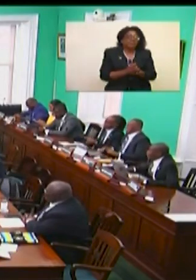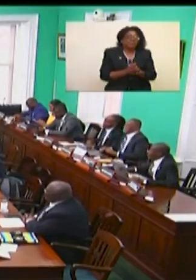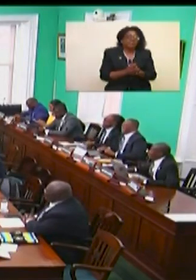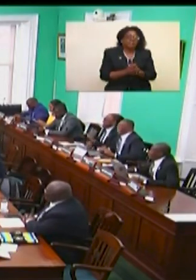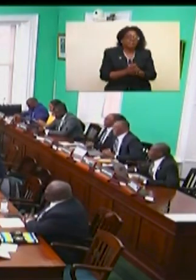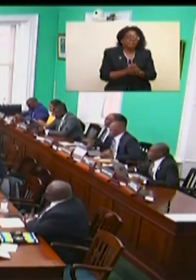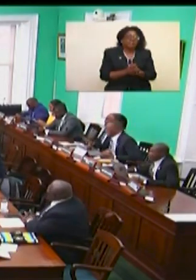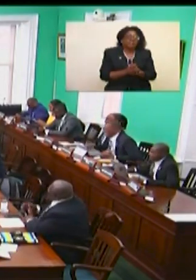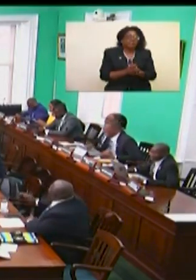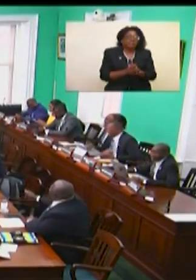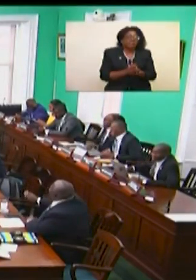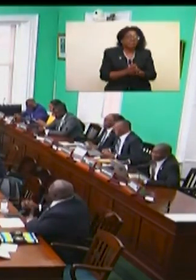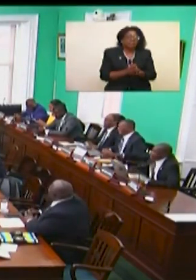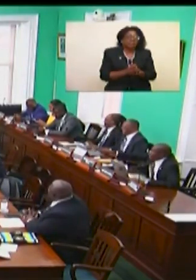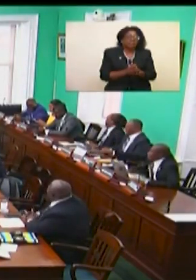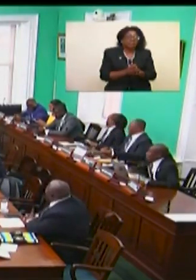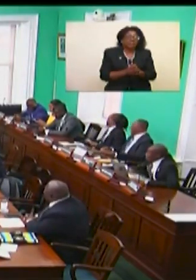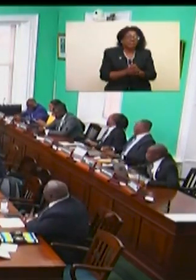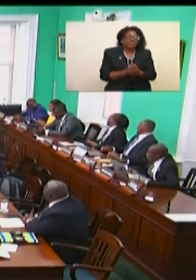right. So, Madam Speaker.